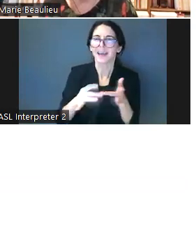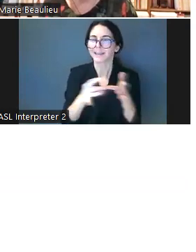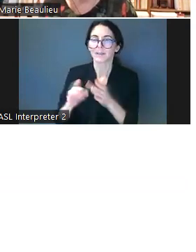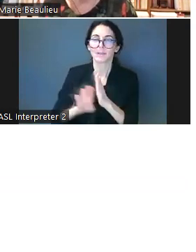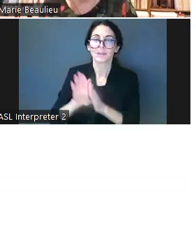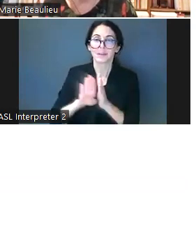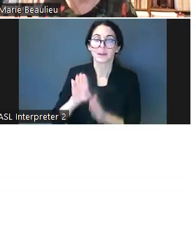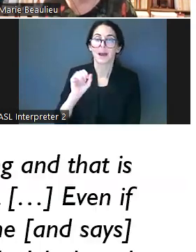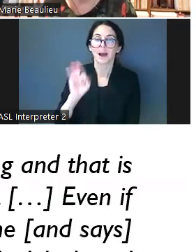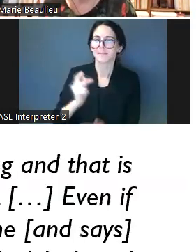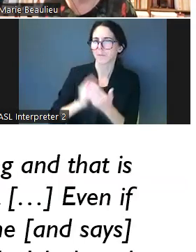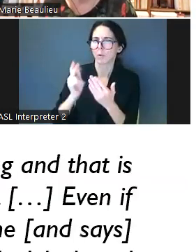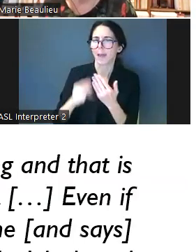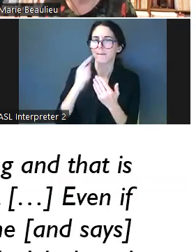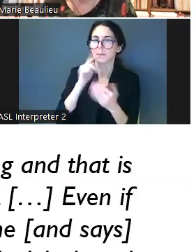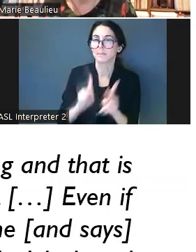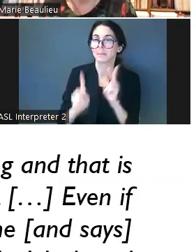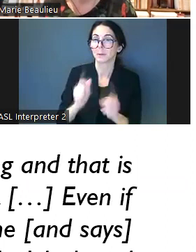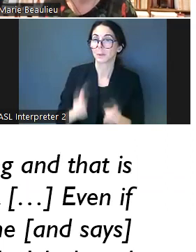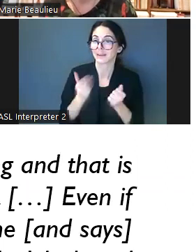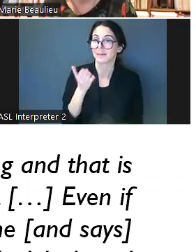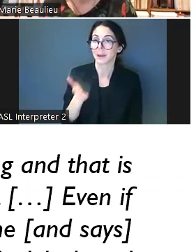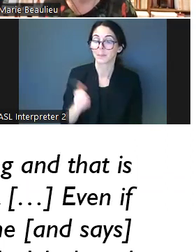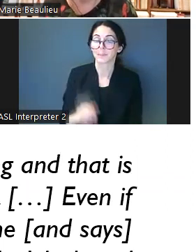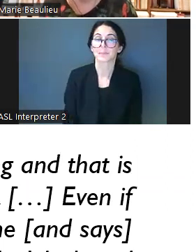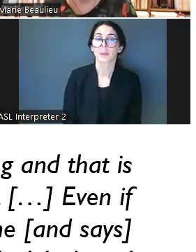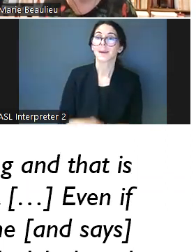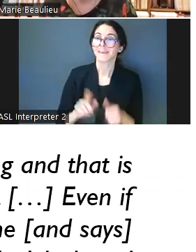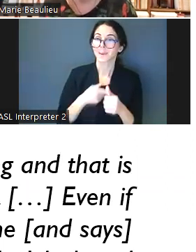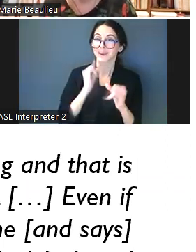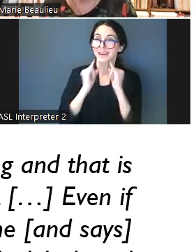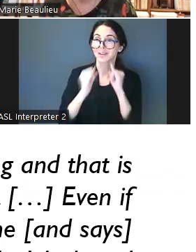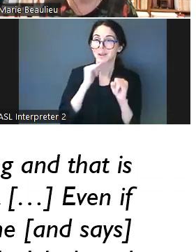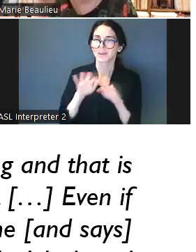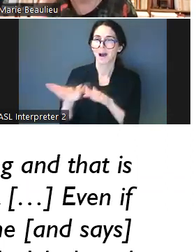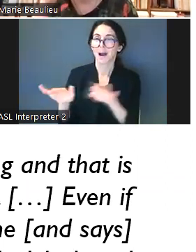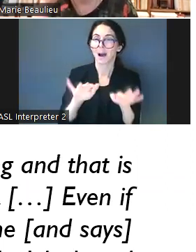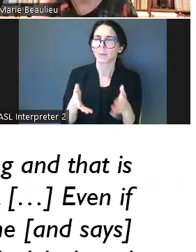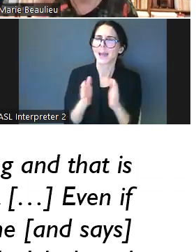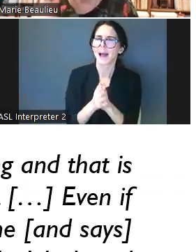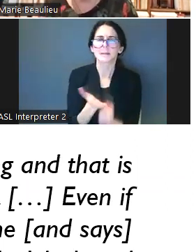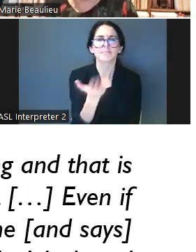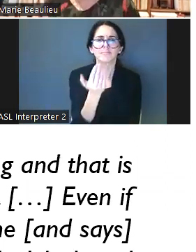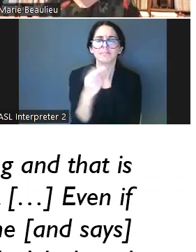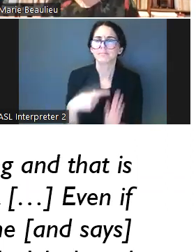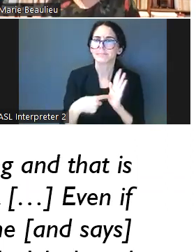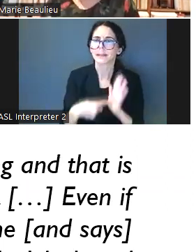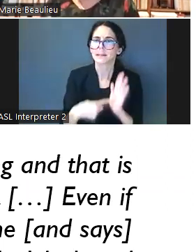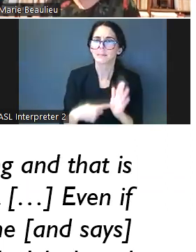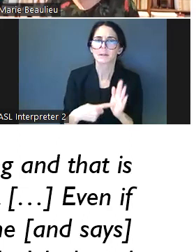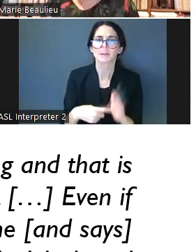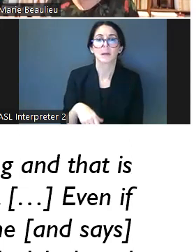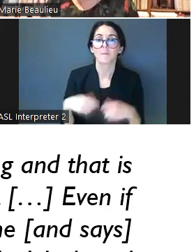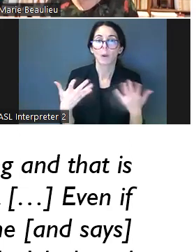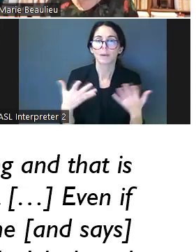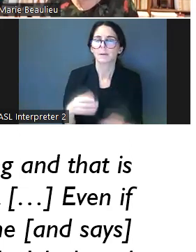program Gift in Residence. So during the interviews, we asked participants to give examples of intolerance. So what